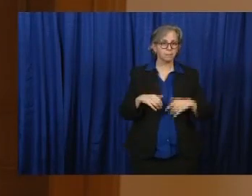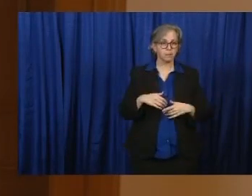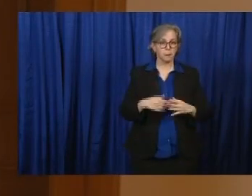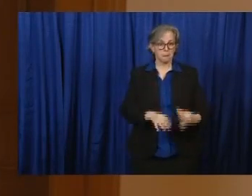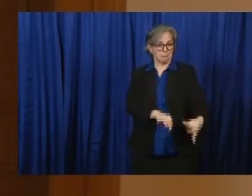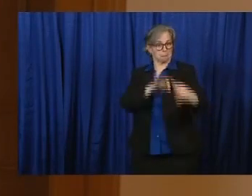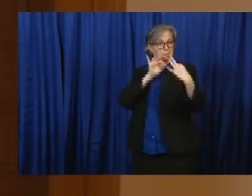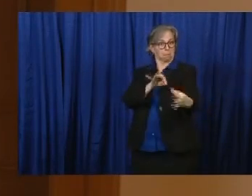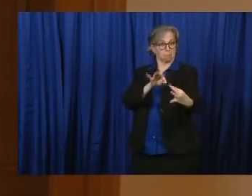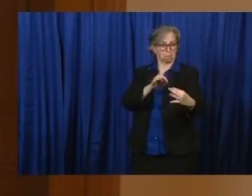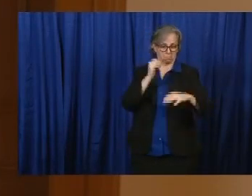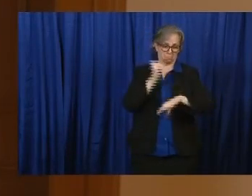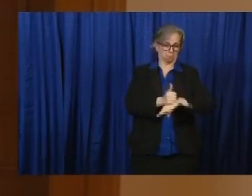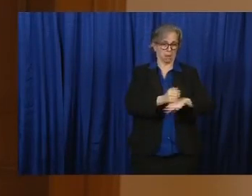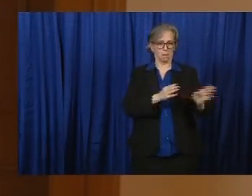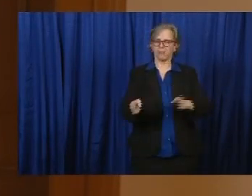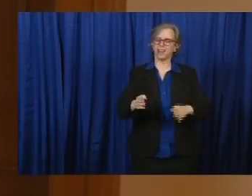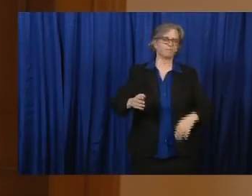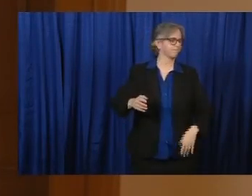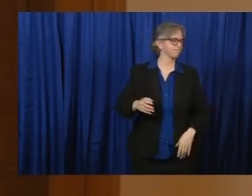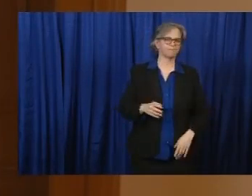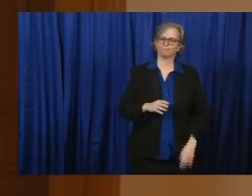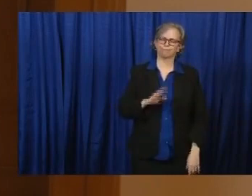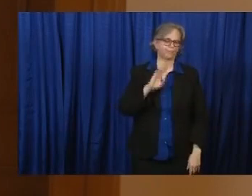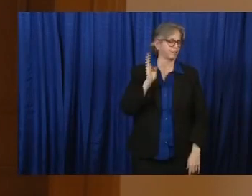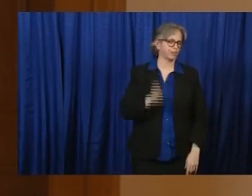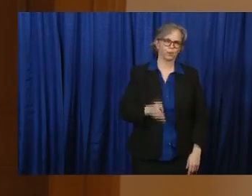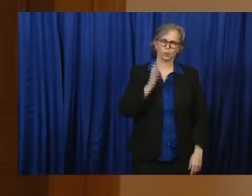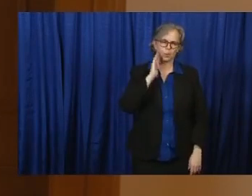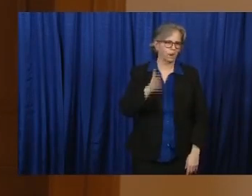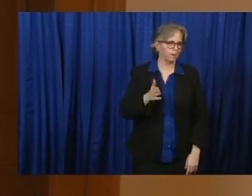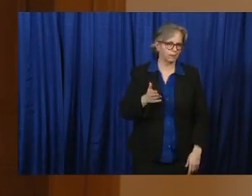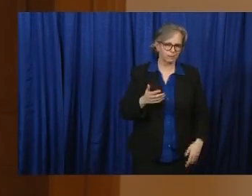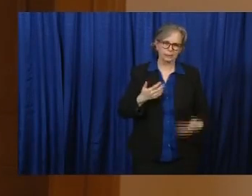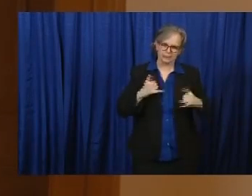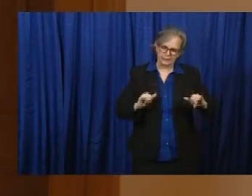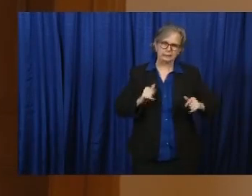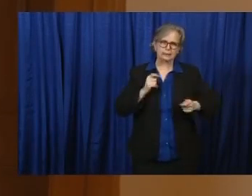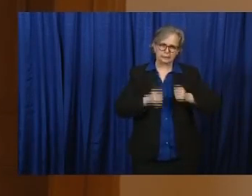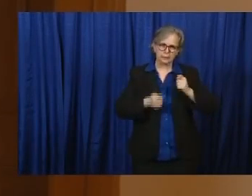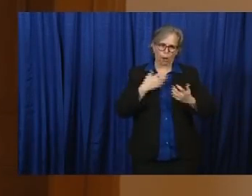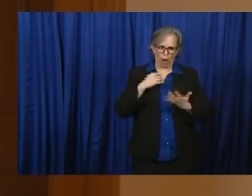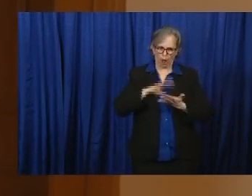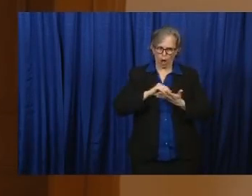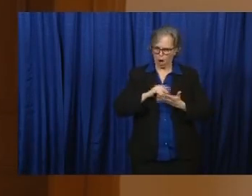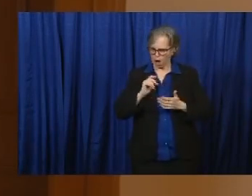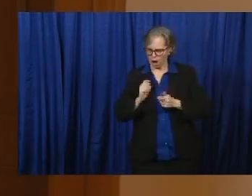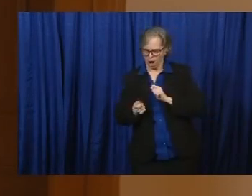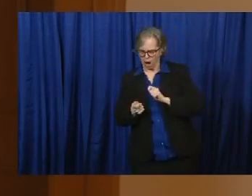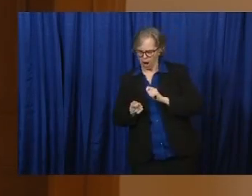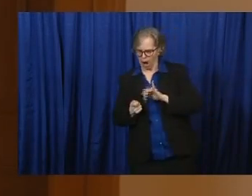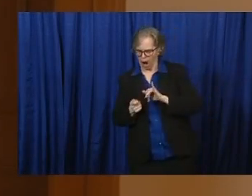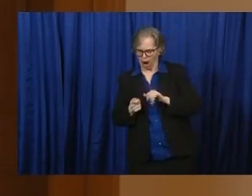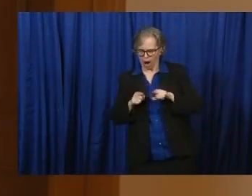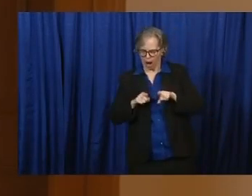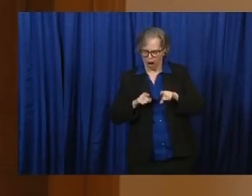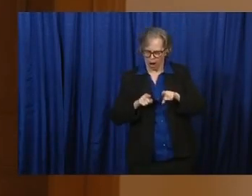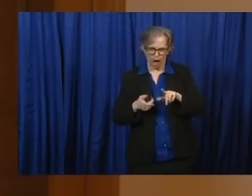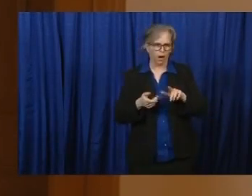together quite the same, to be honest. And we're learning a lot as we go through this. First of all,